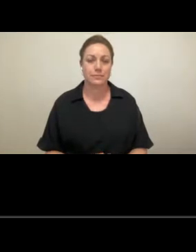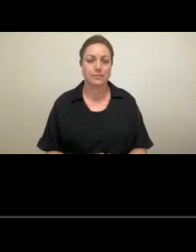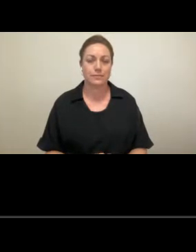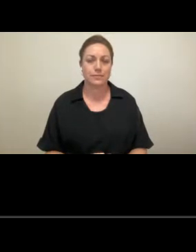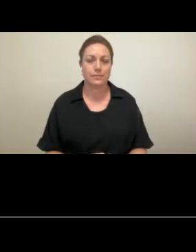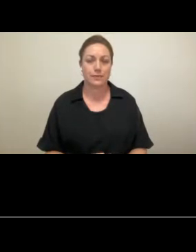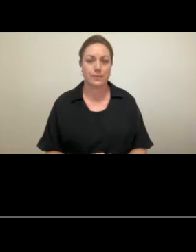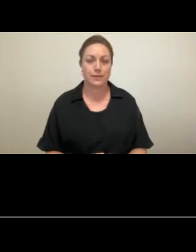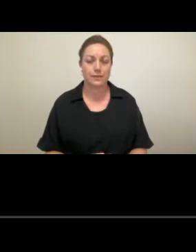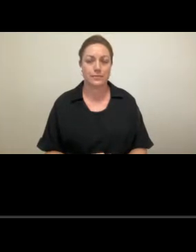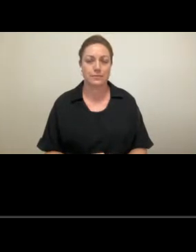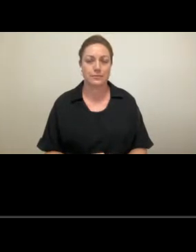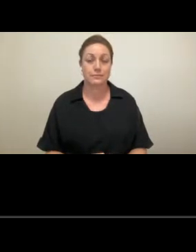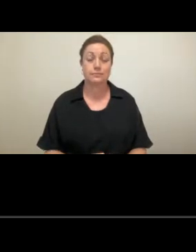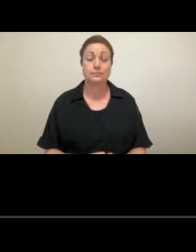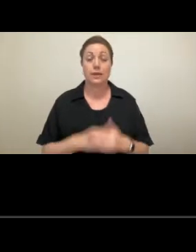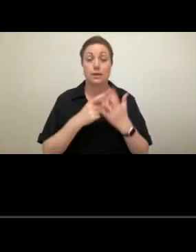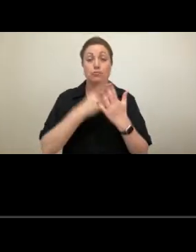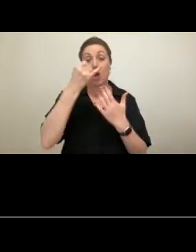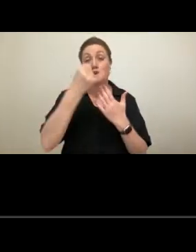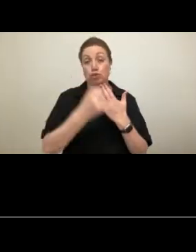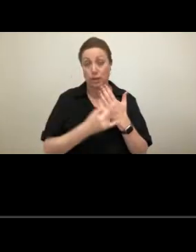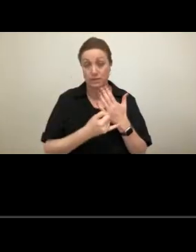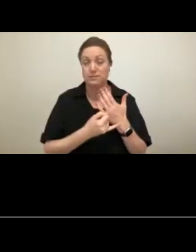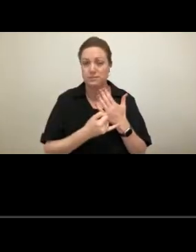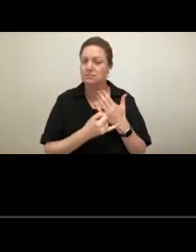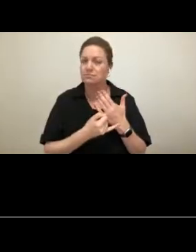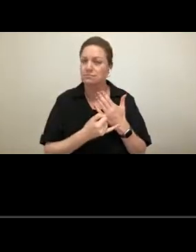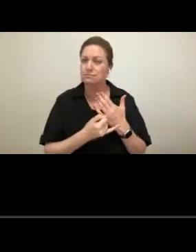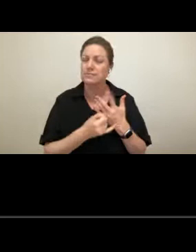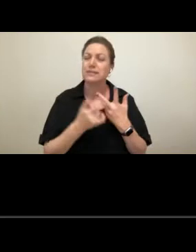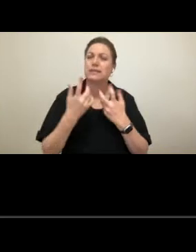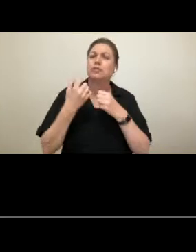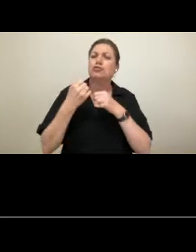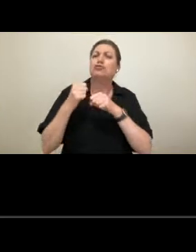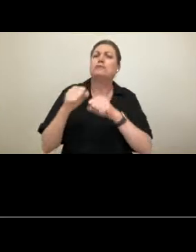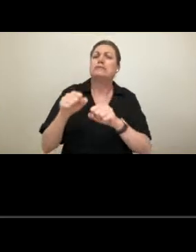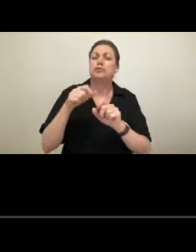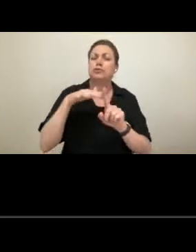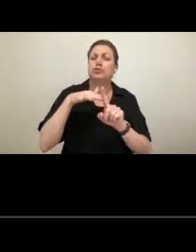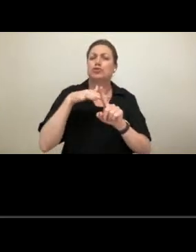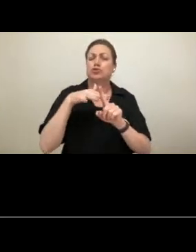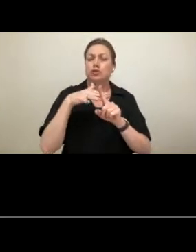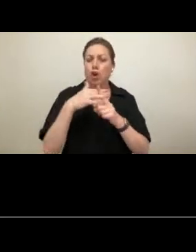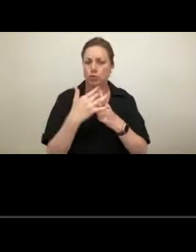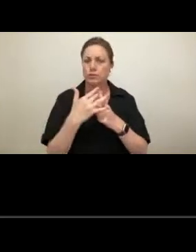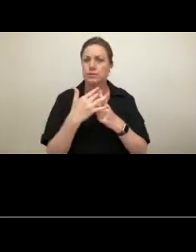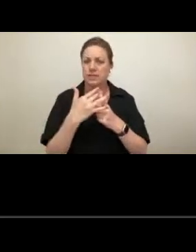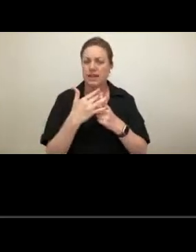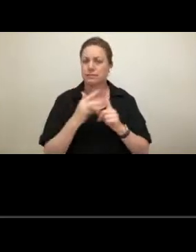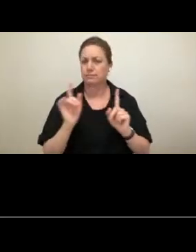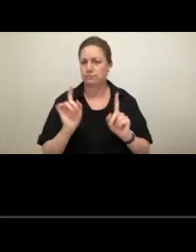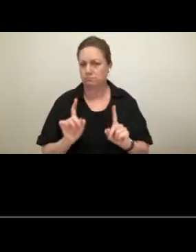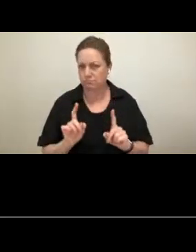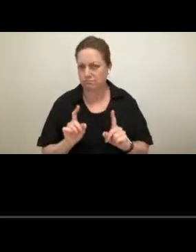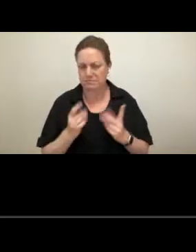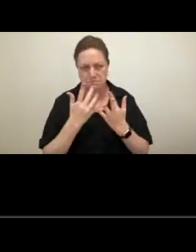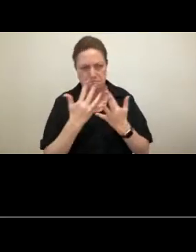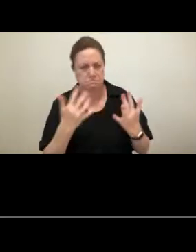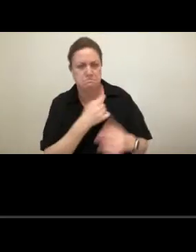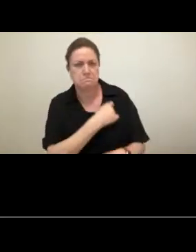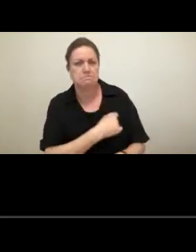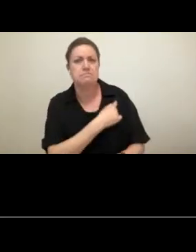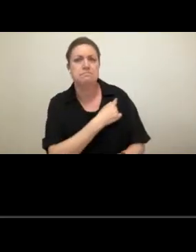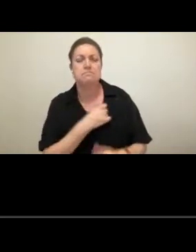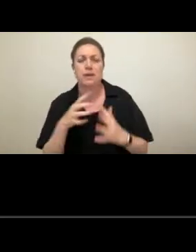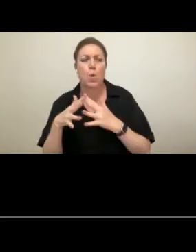So our project is, the strategic context of the project is it's one of many commitments of the Western Sydney City Deal,